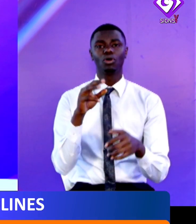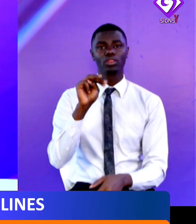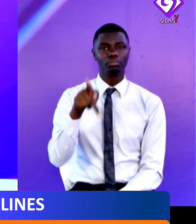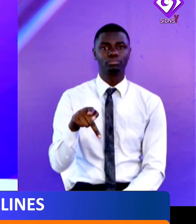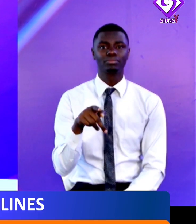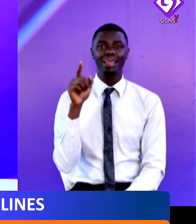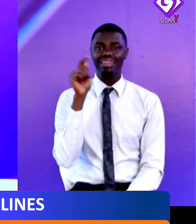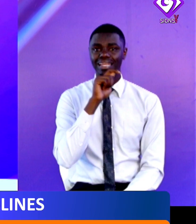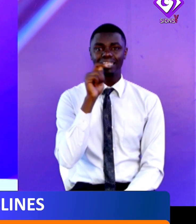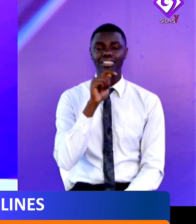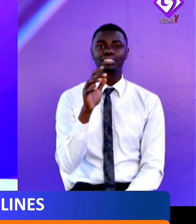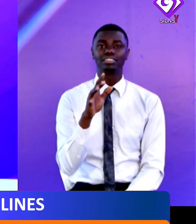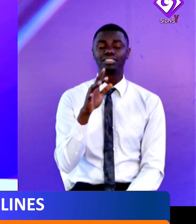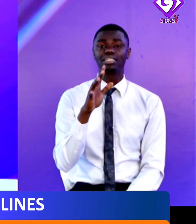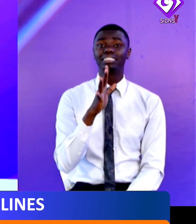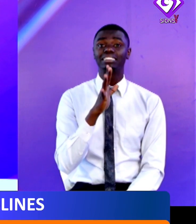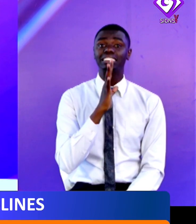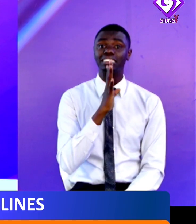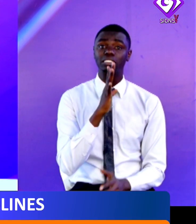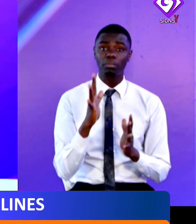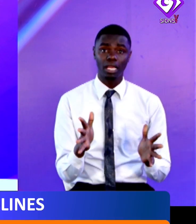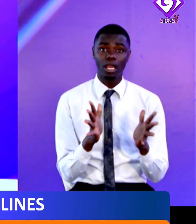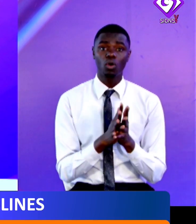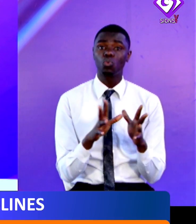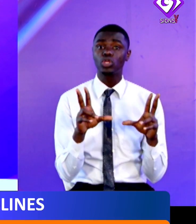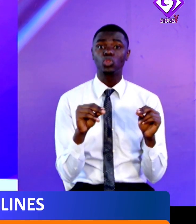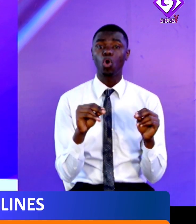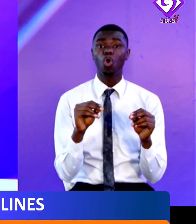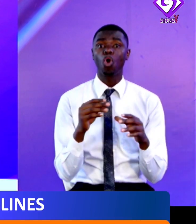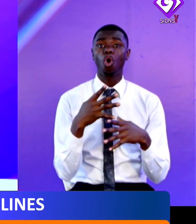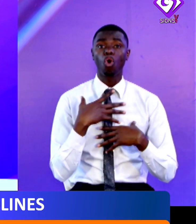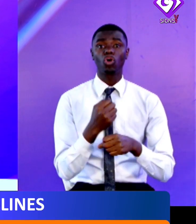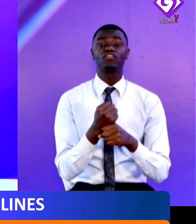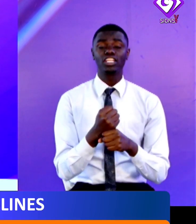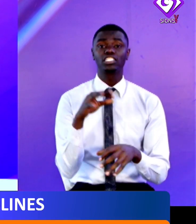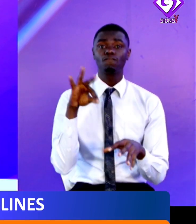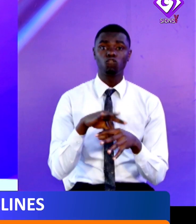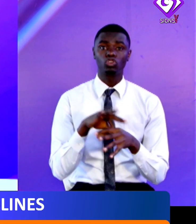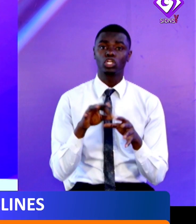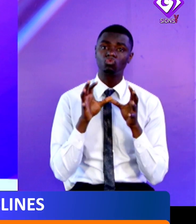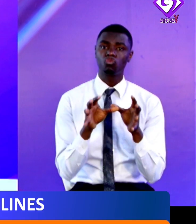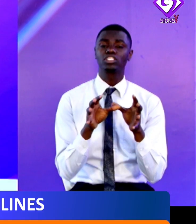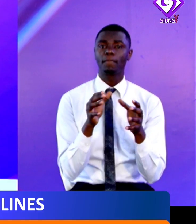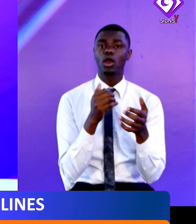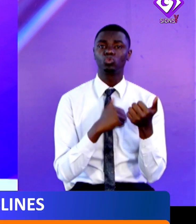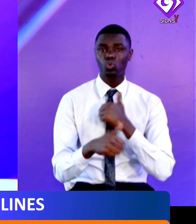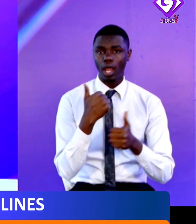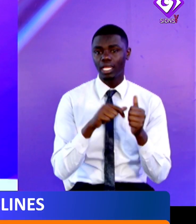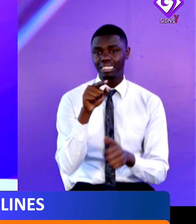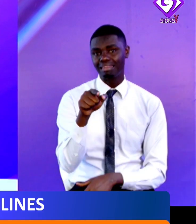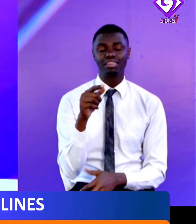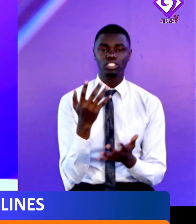threaten speakers with no confidence votes to force them to act on this particular